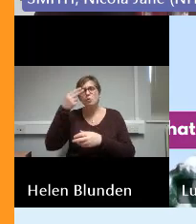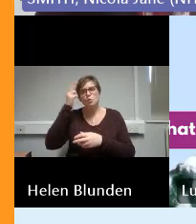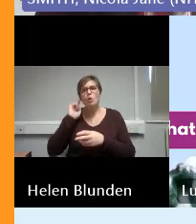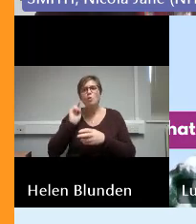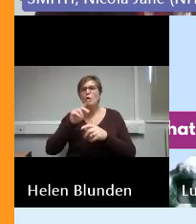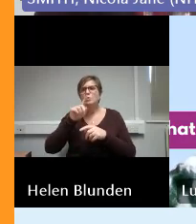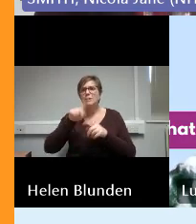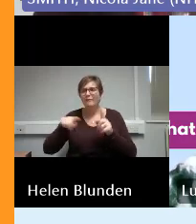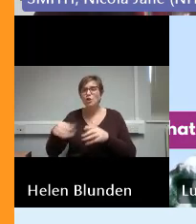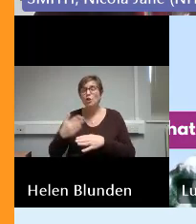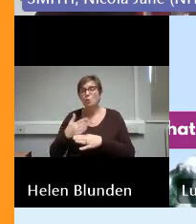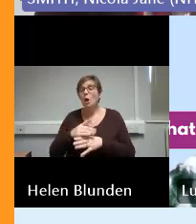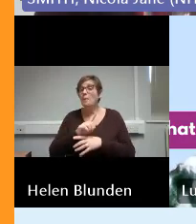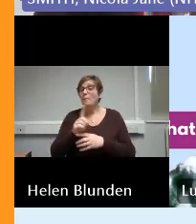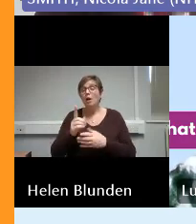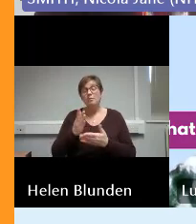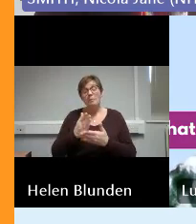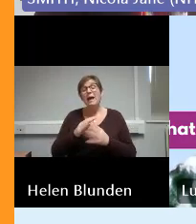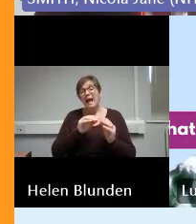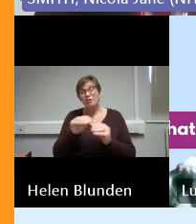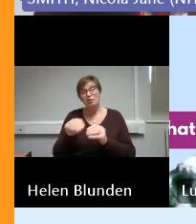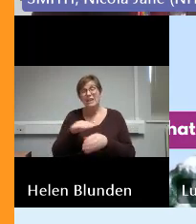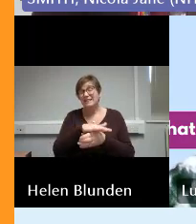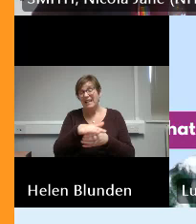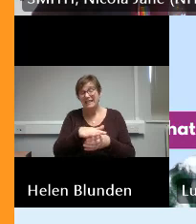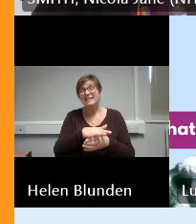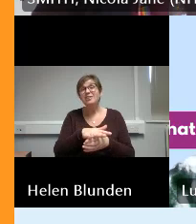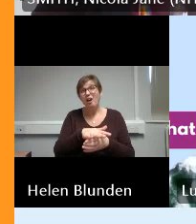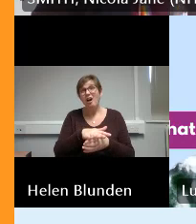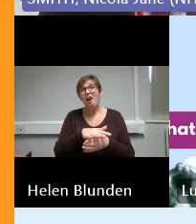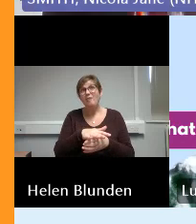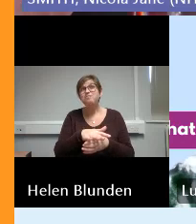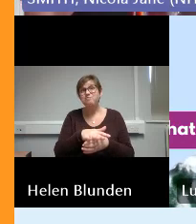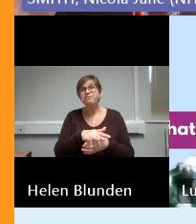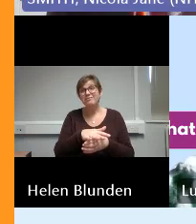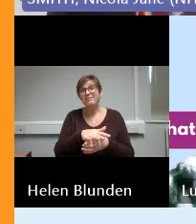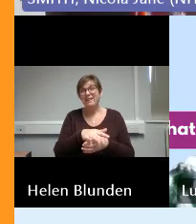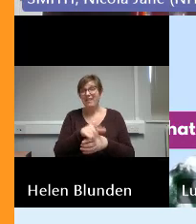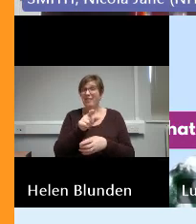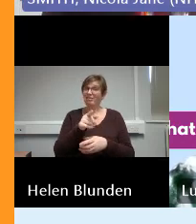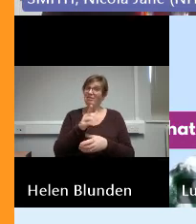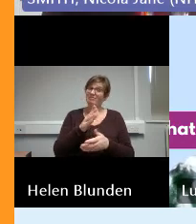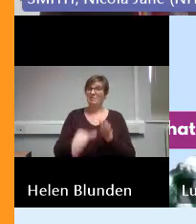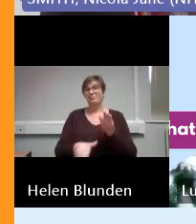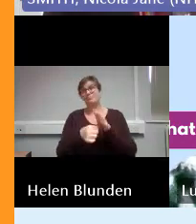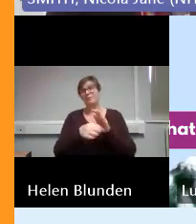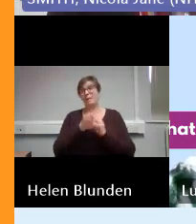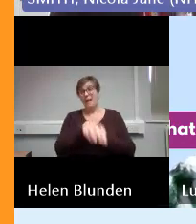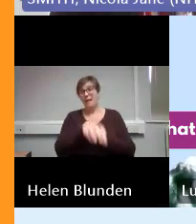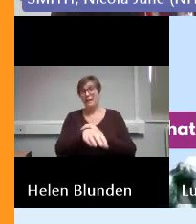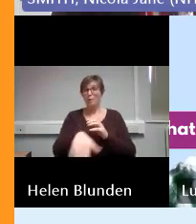but absolutely education settings are the